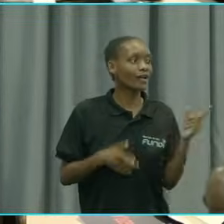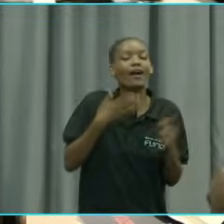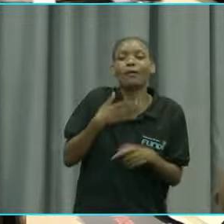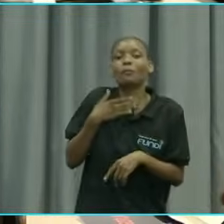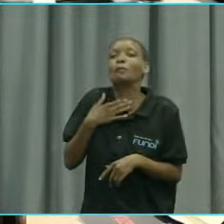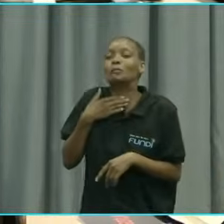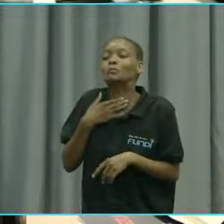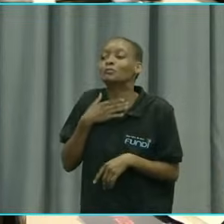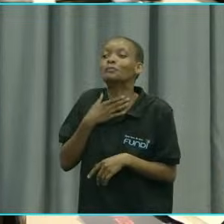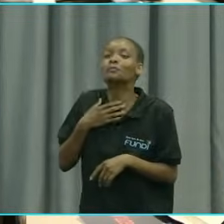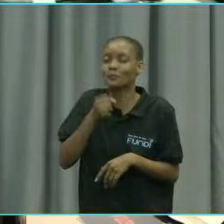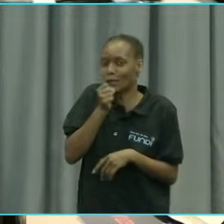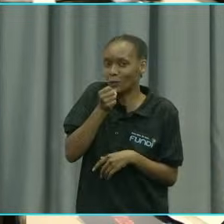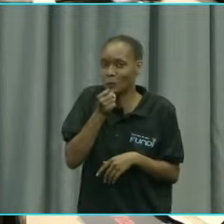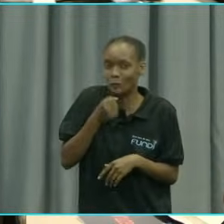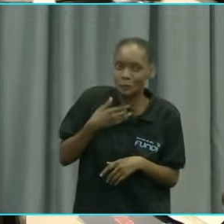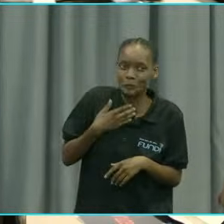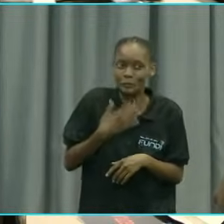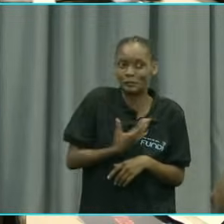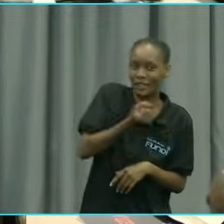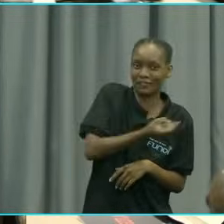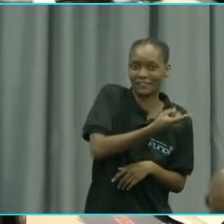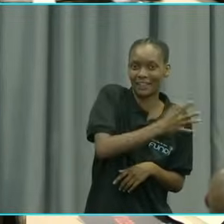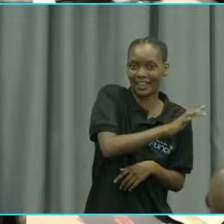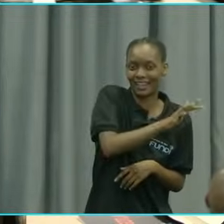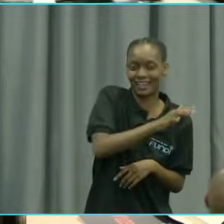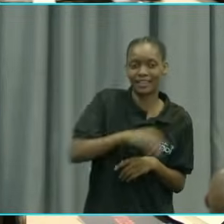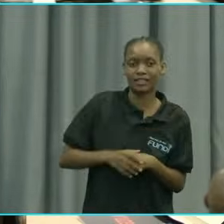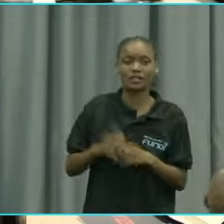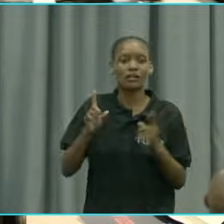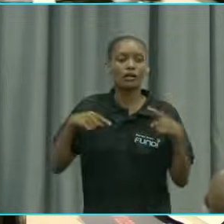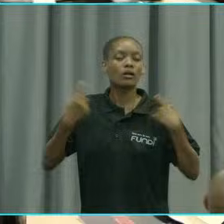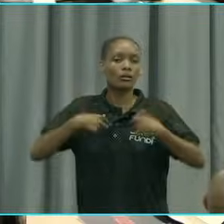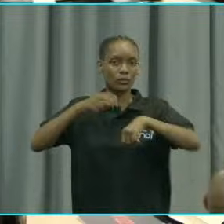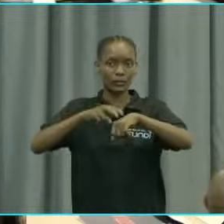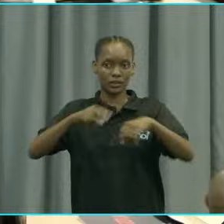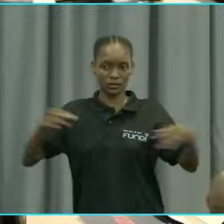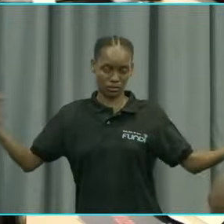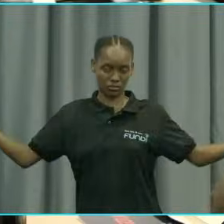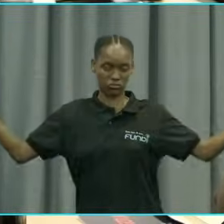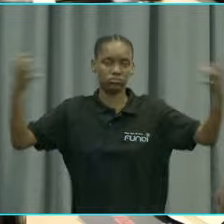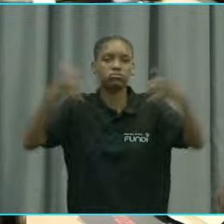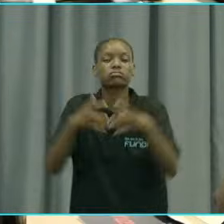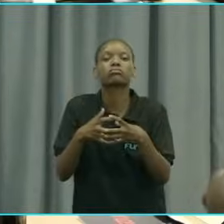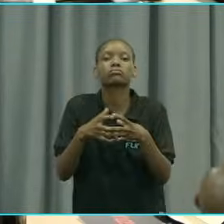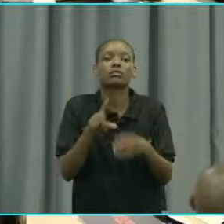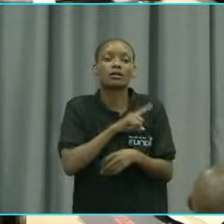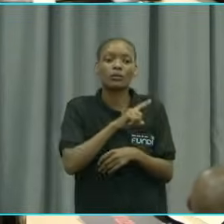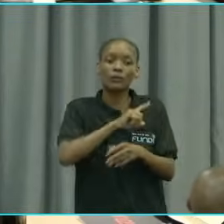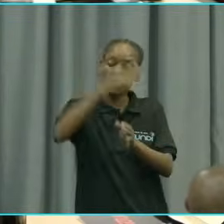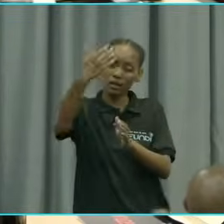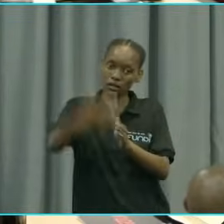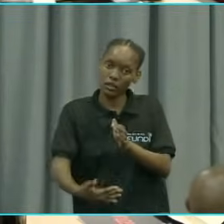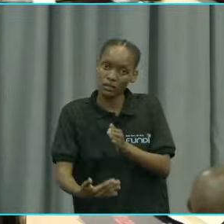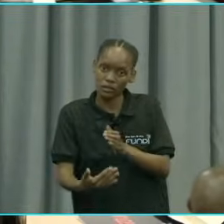So I'm just saying that we need to find a way of coming together, because at the end we'll then